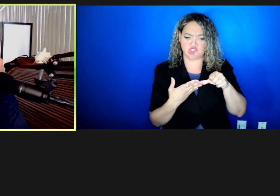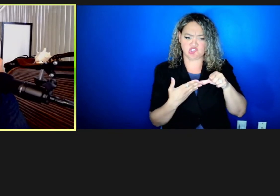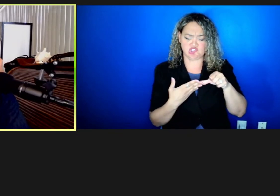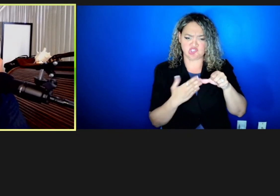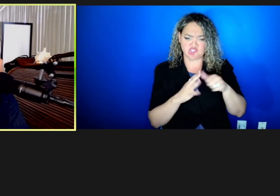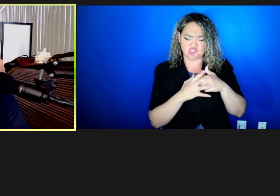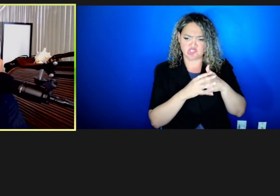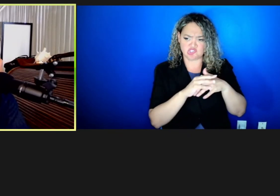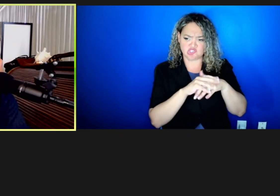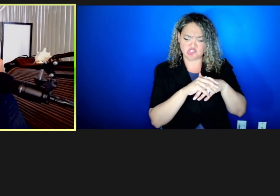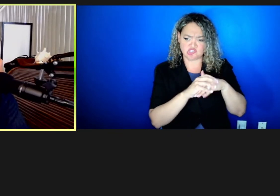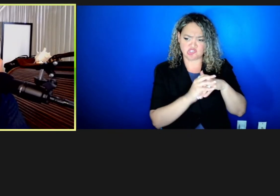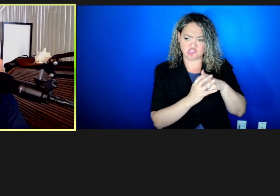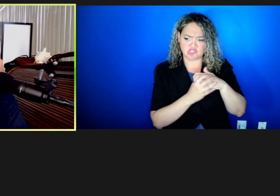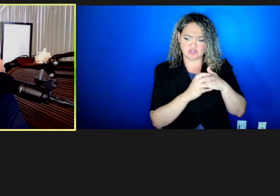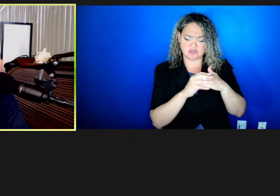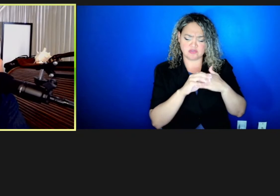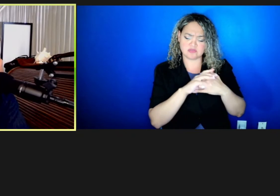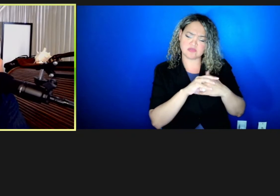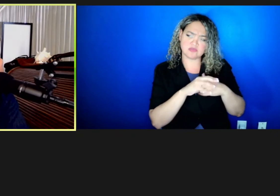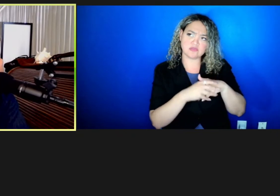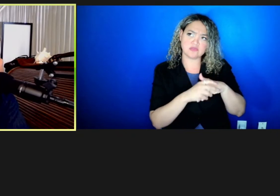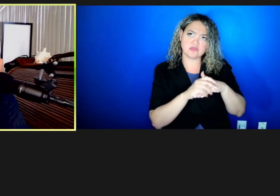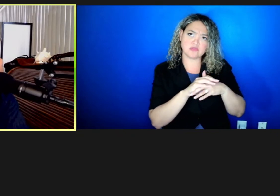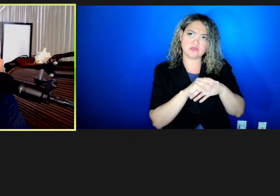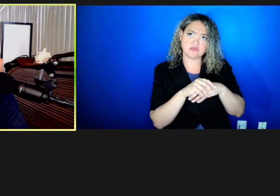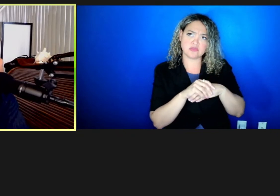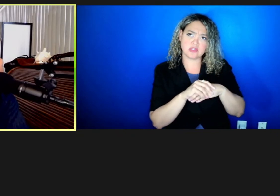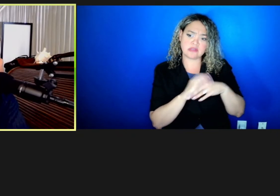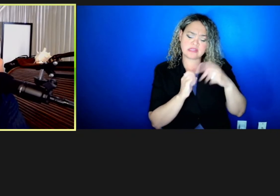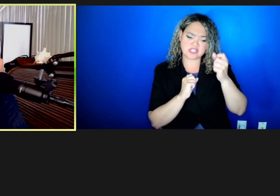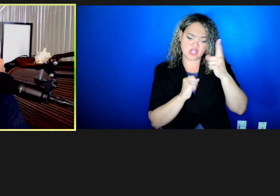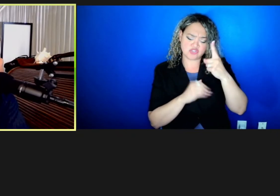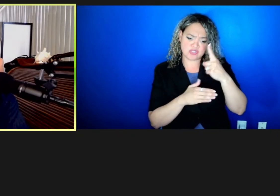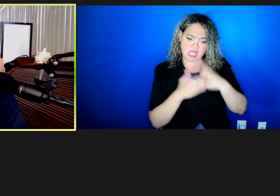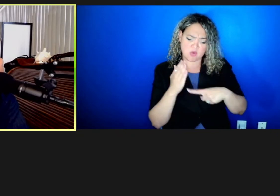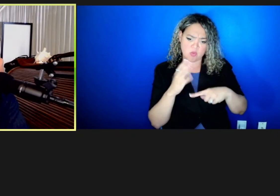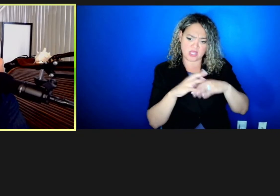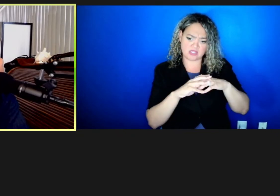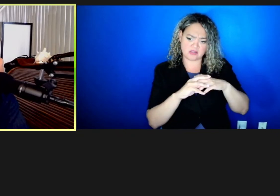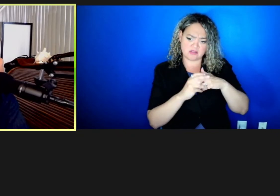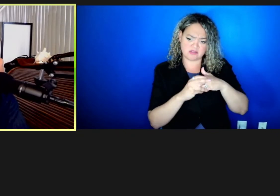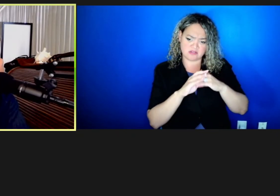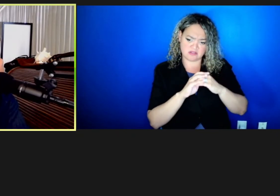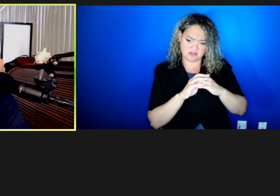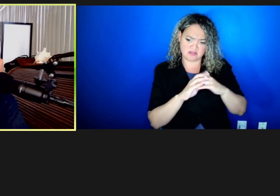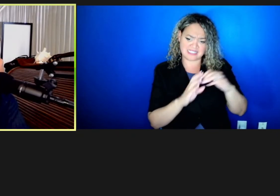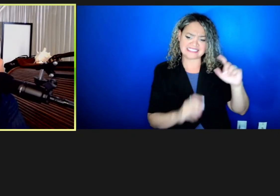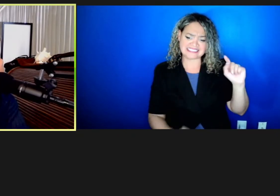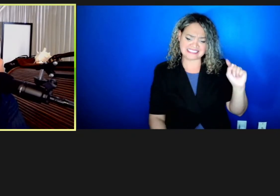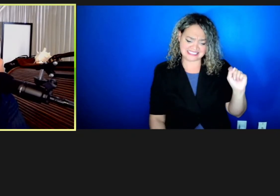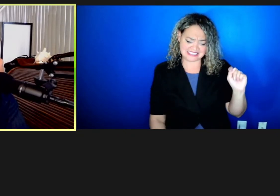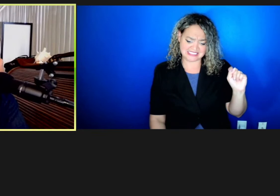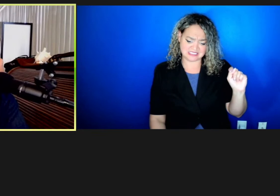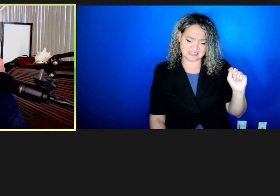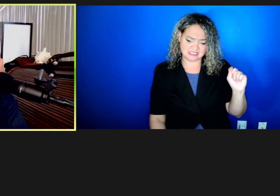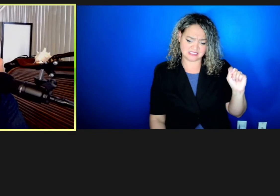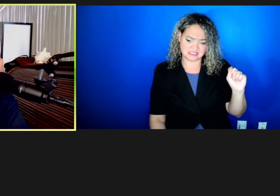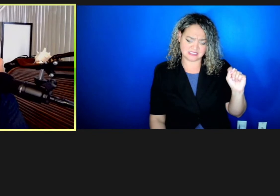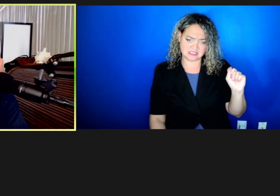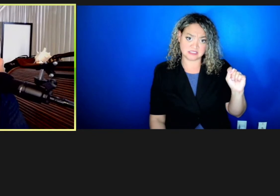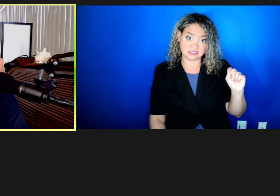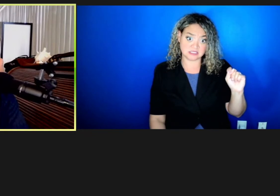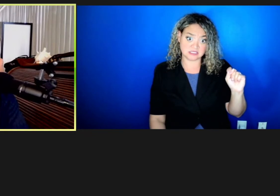the shape of her fingers, to interpret the letter she was forming. T. I